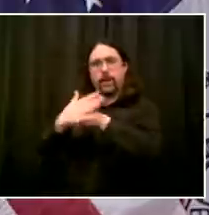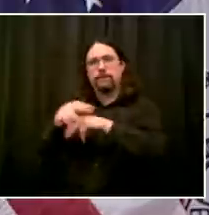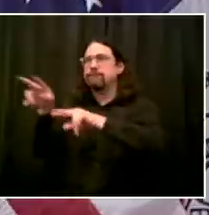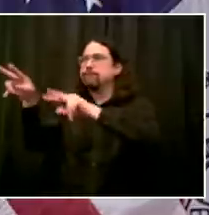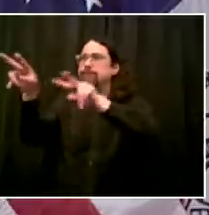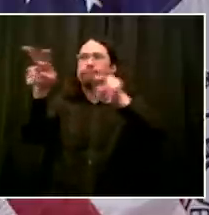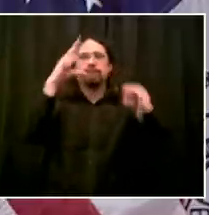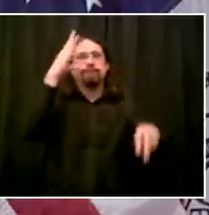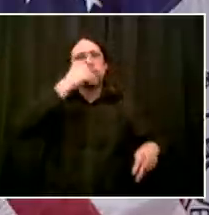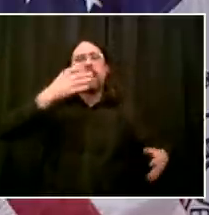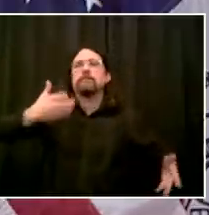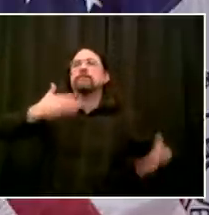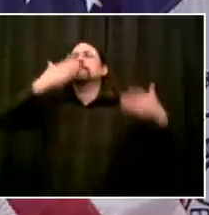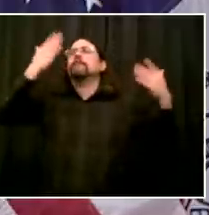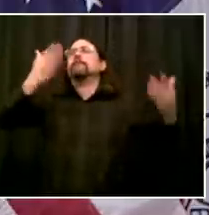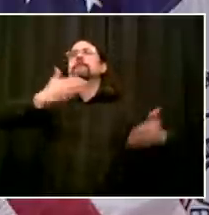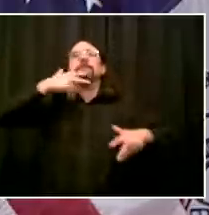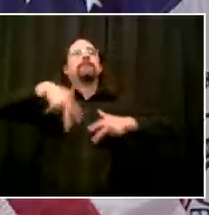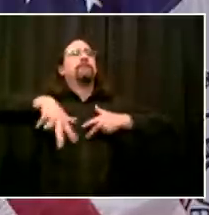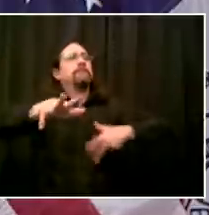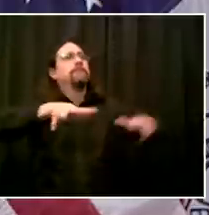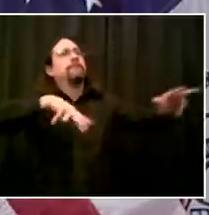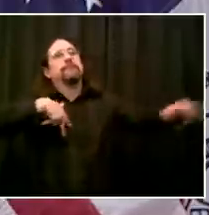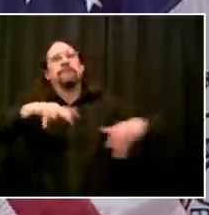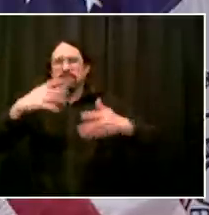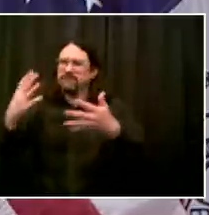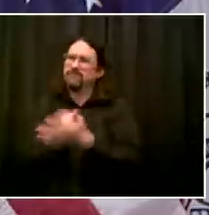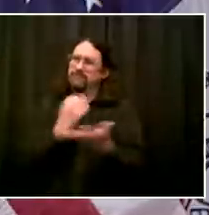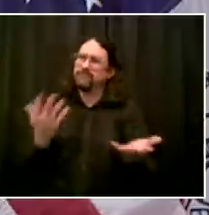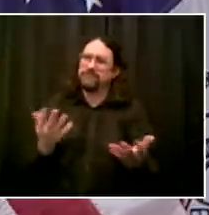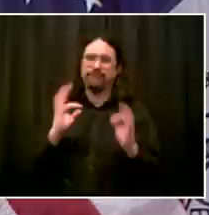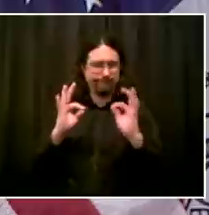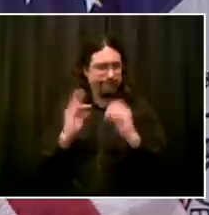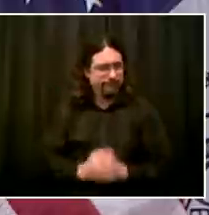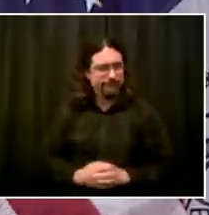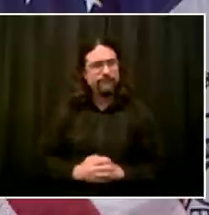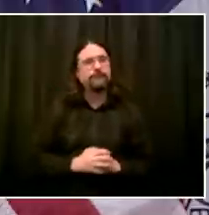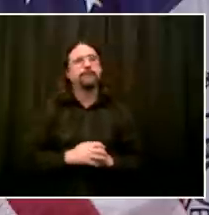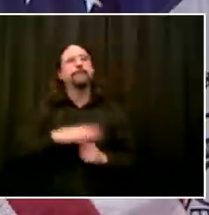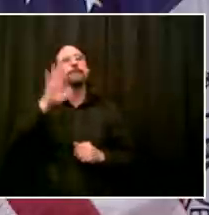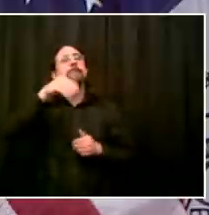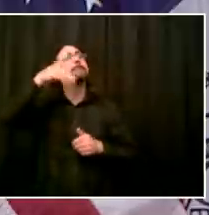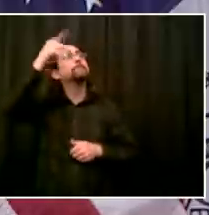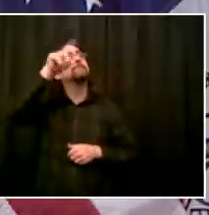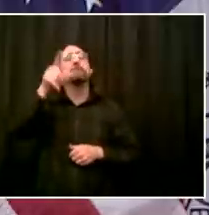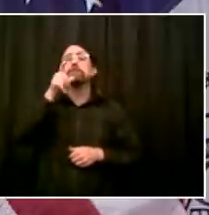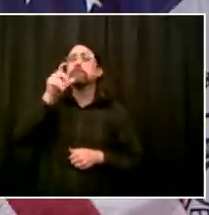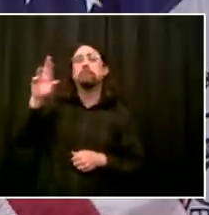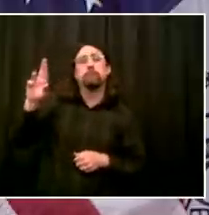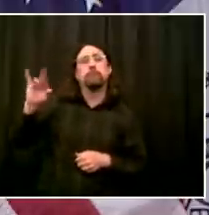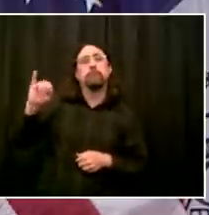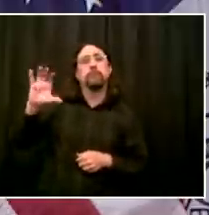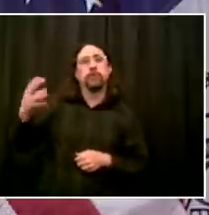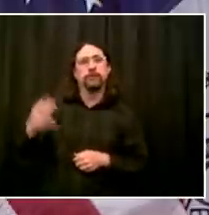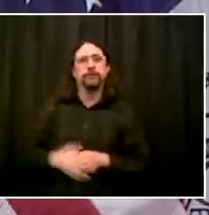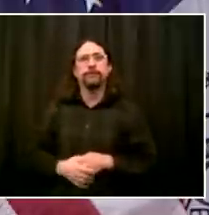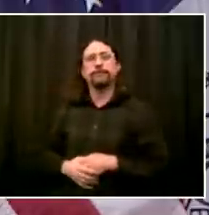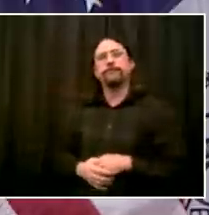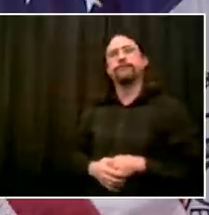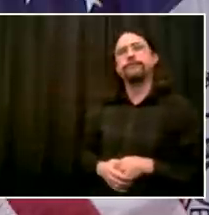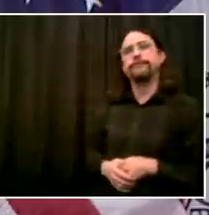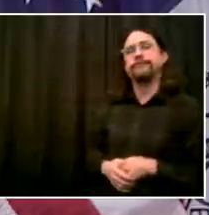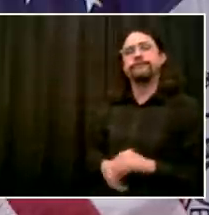Just wondering, given these new indicators, the thresholds you speak of, how long do they have to hold